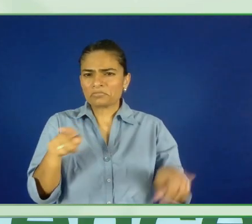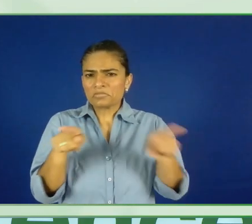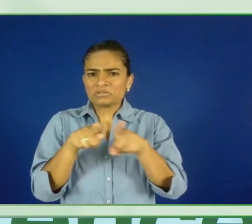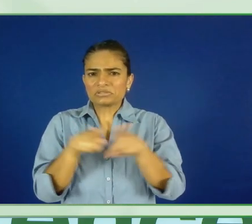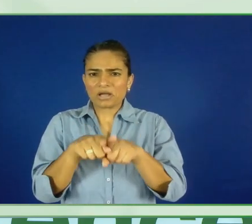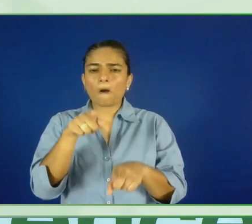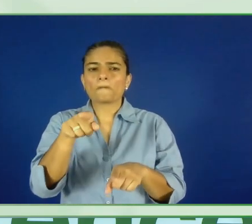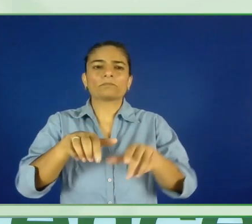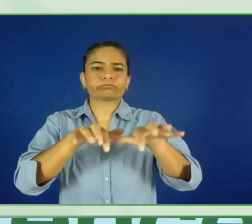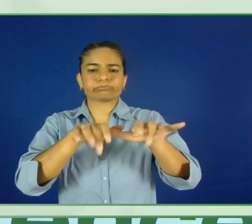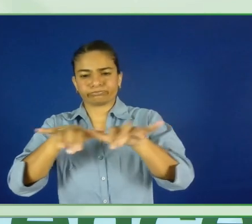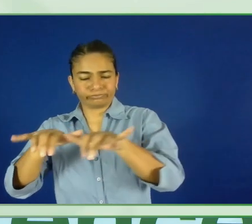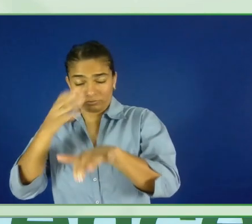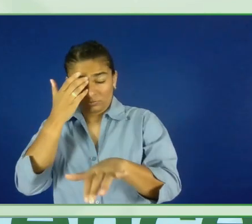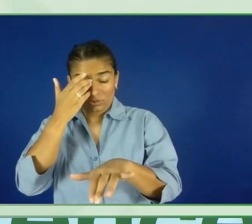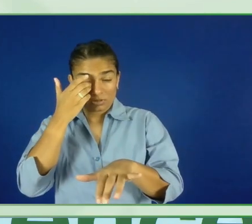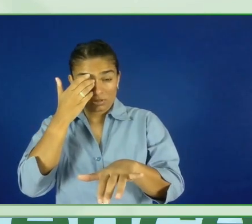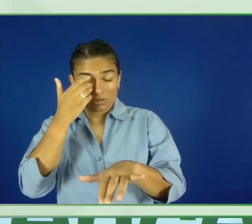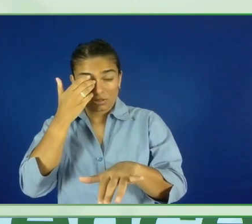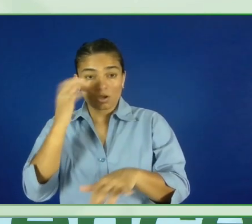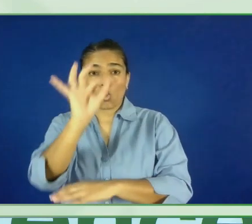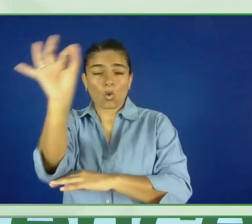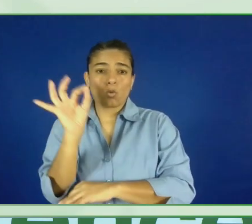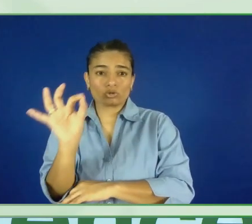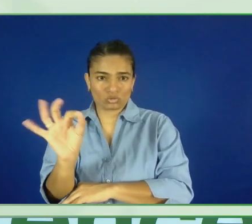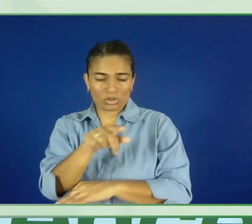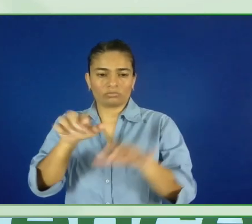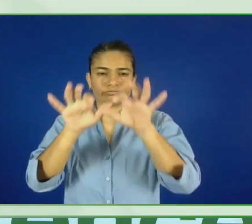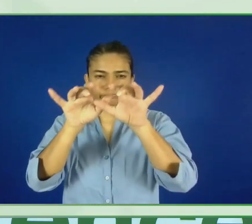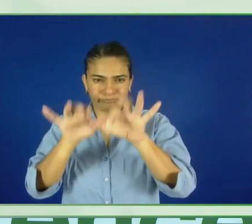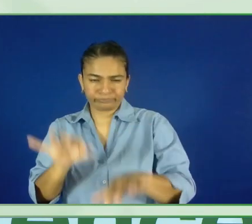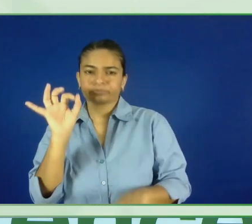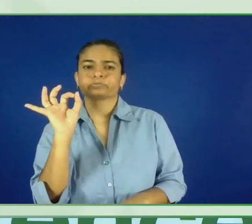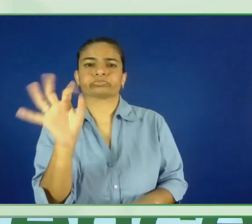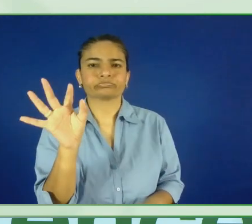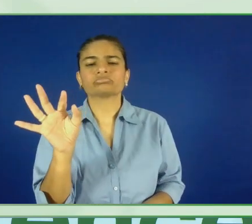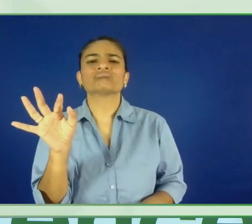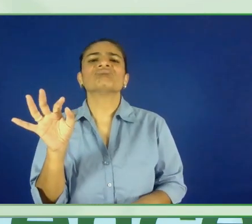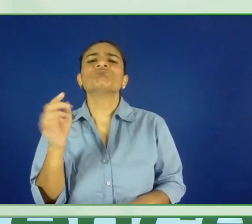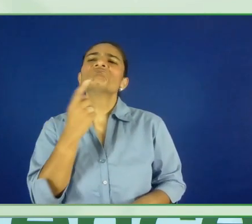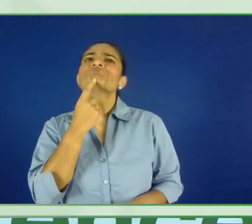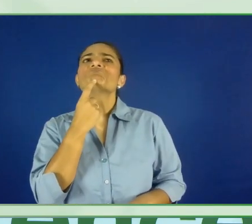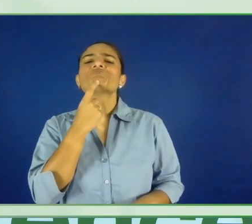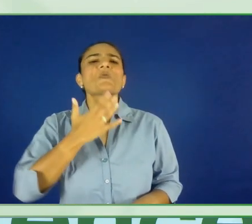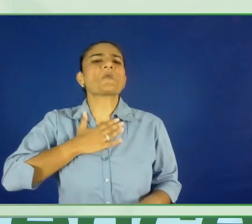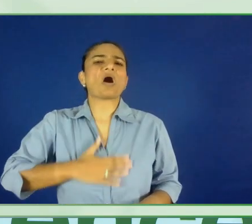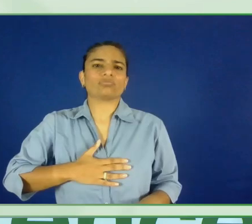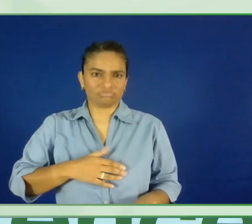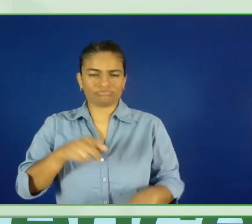getting an answer. So it's a chat. Question, answer, the AI person call it prompt and